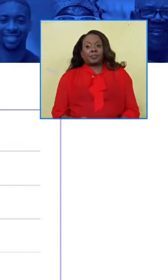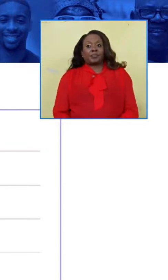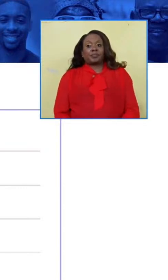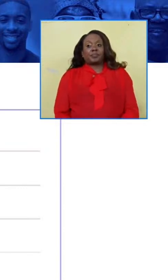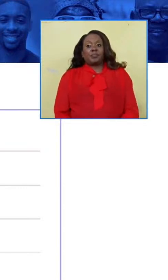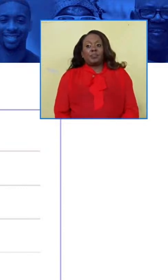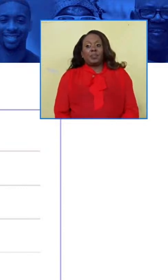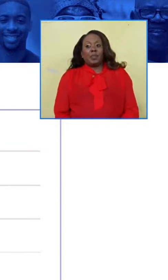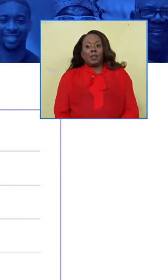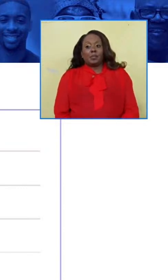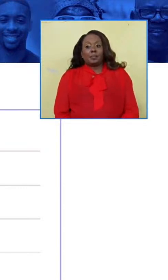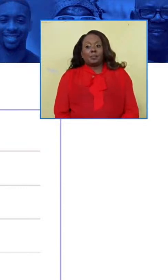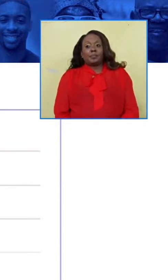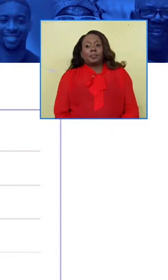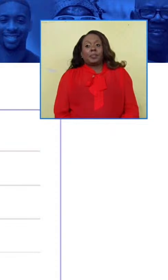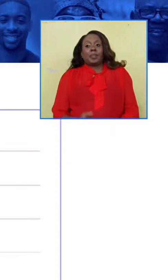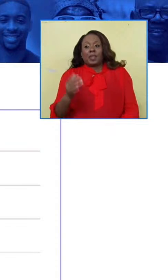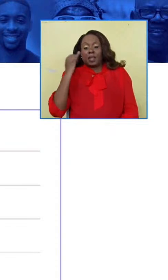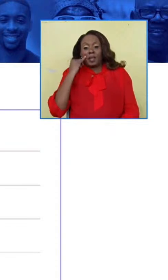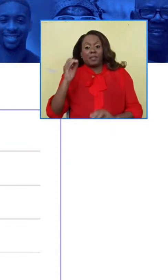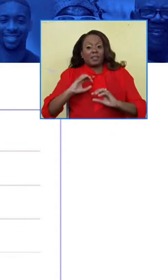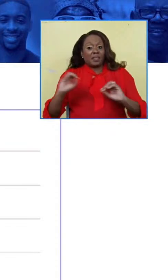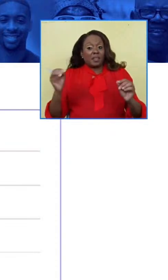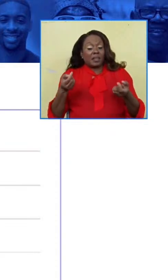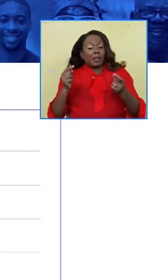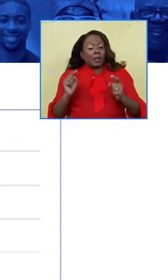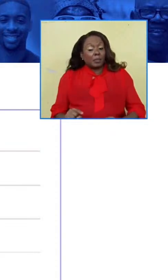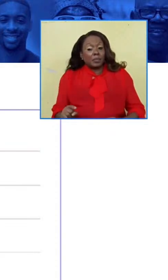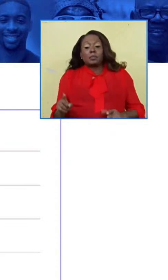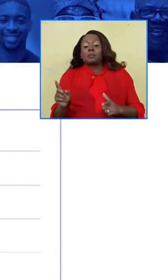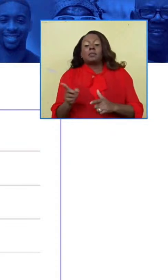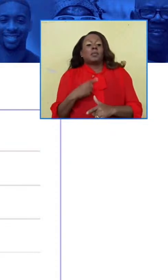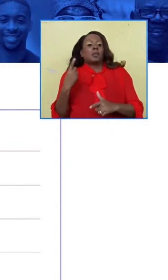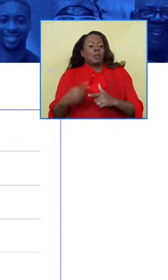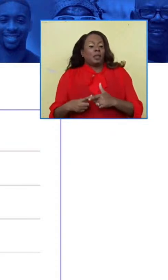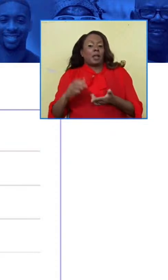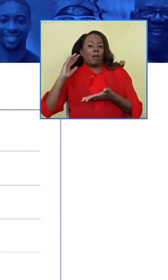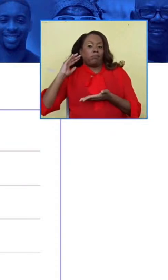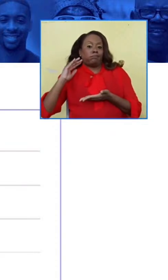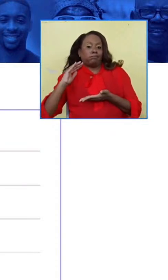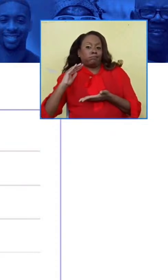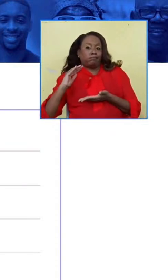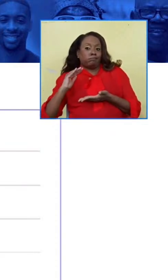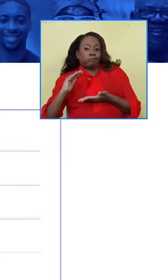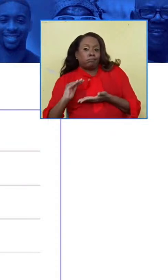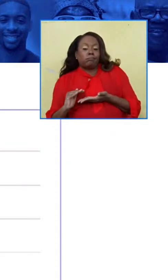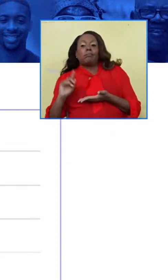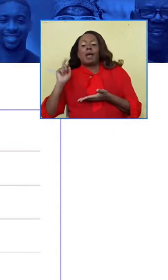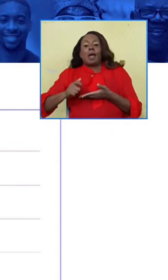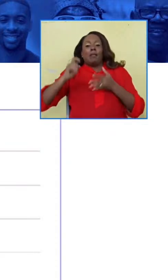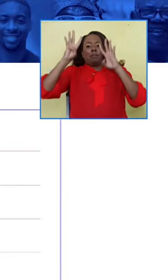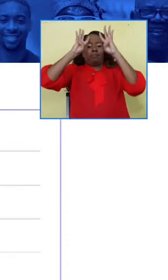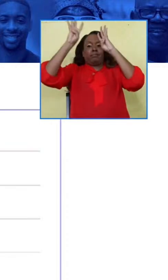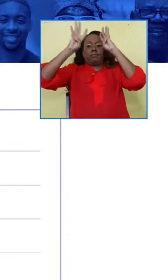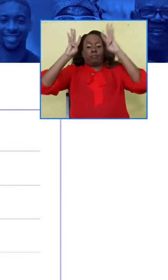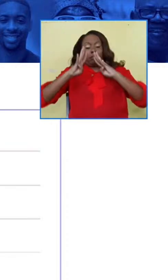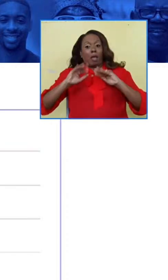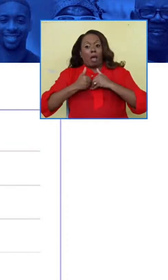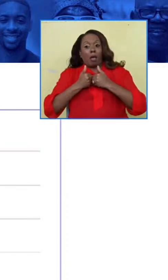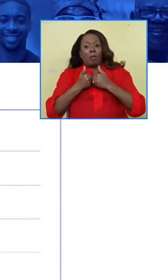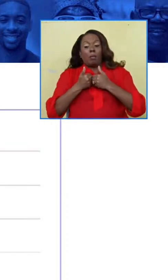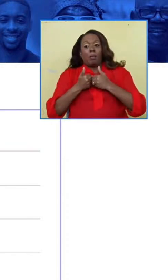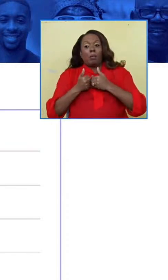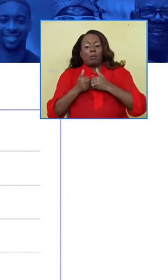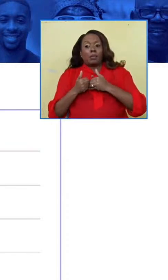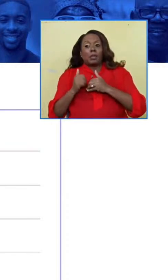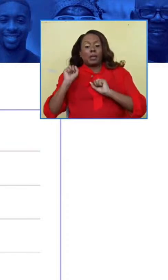on if nothing happens. We make many assumptions, but these are the rules as they are: contribution rate unchanged, benefit rules